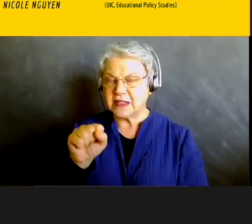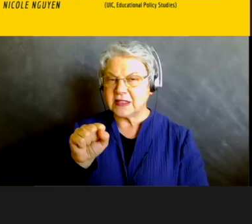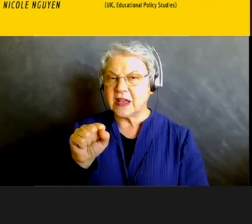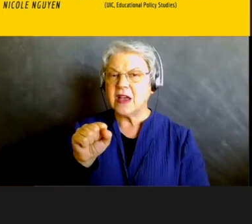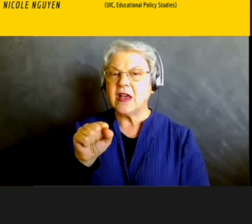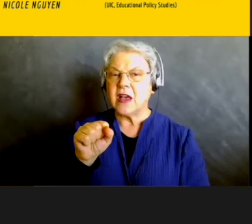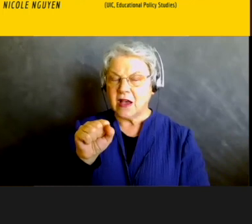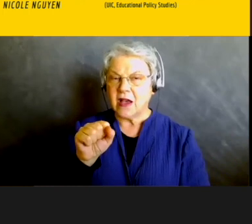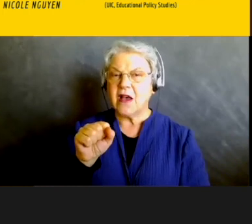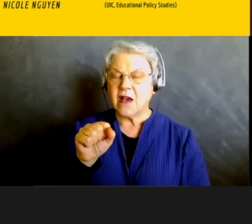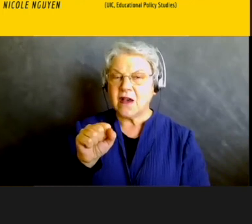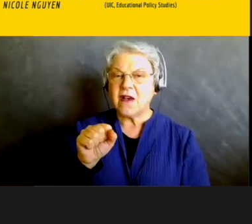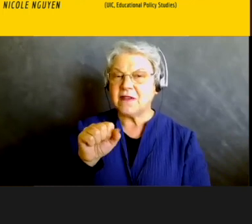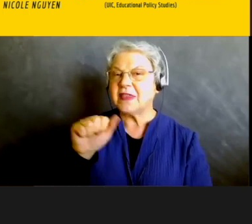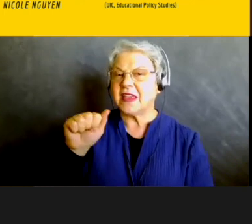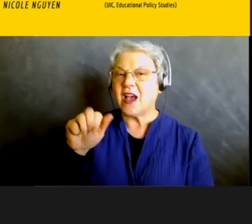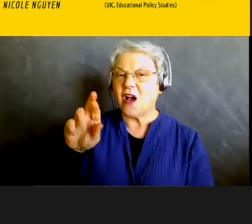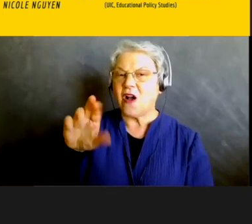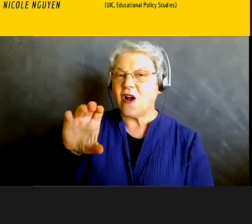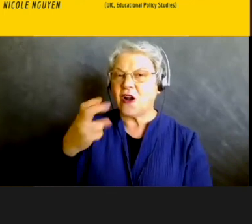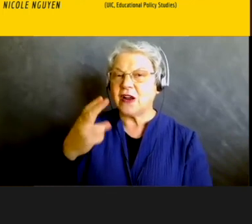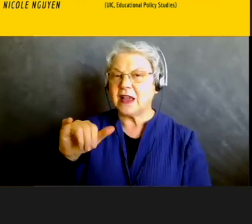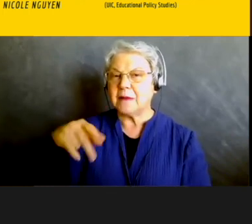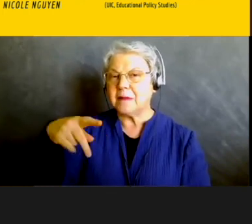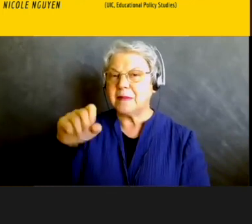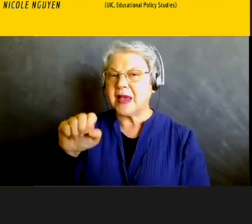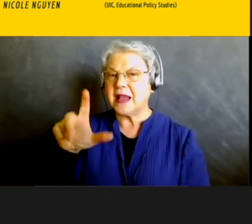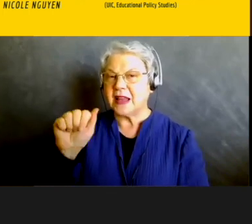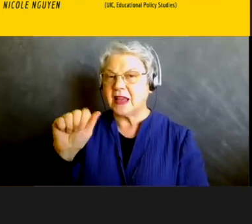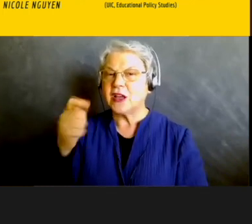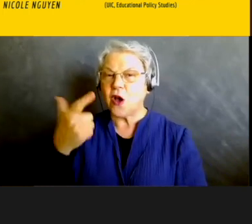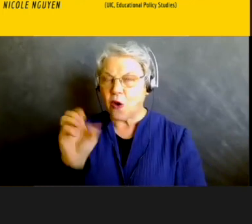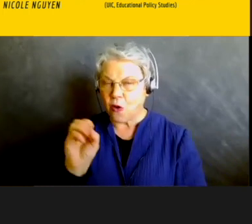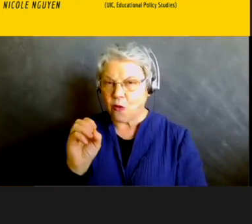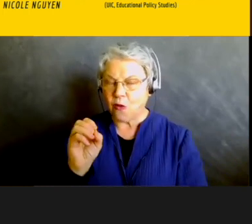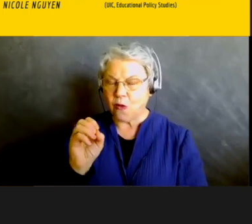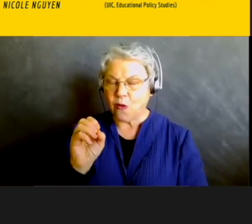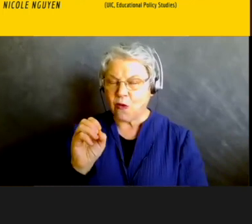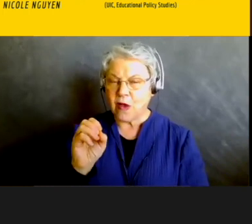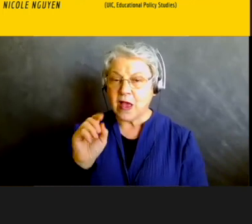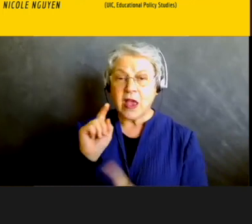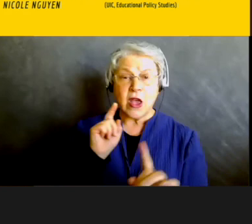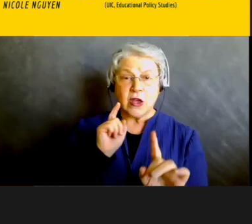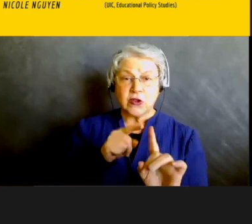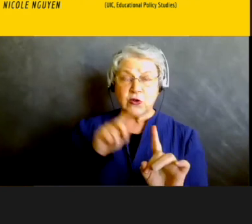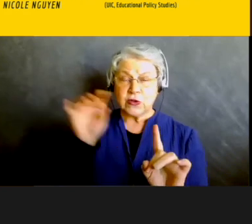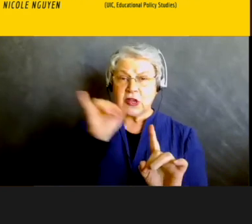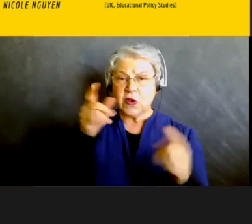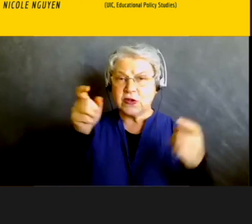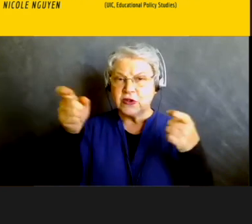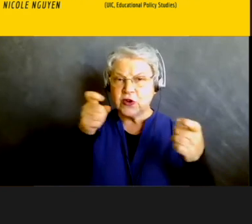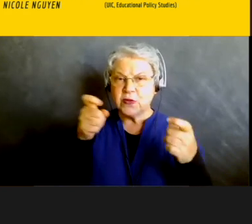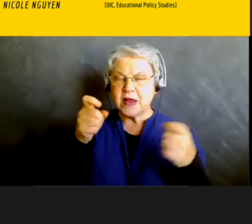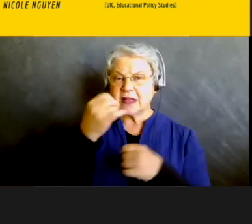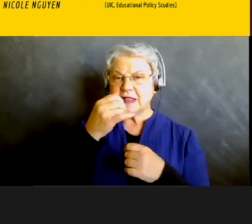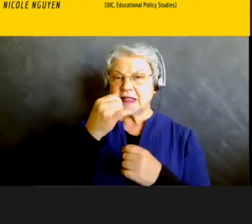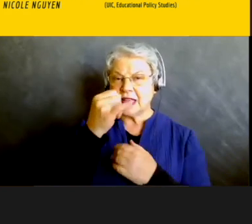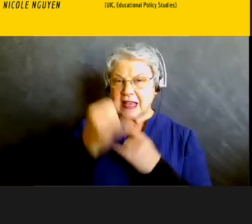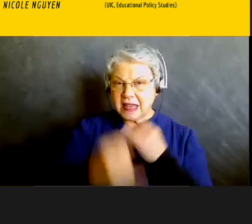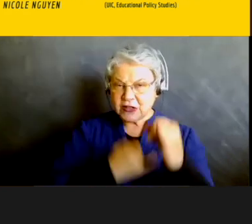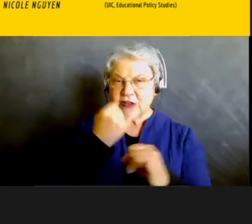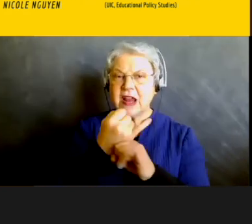Archipelago. Sorry, I can't pronounce that. Mountz also directs the International Migration Research